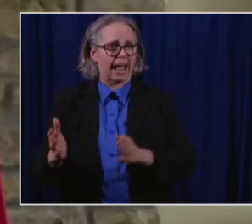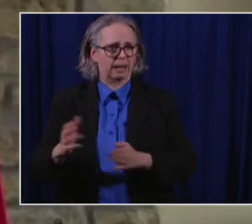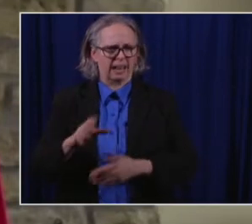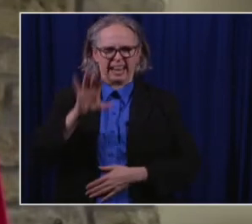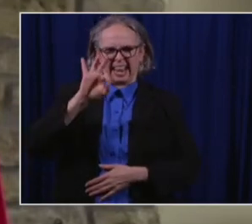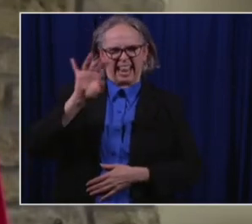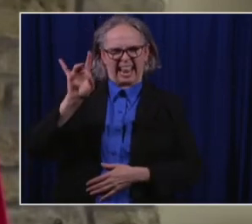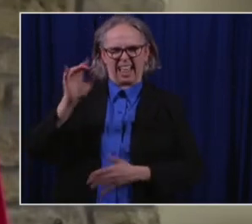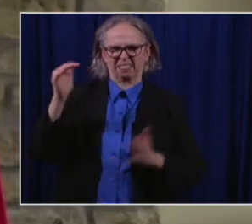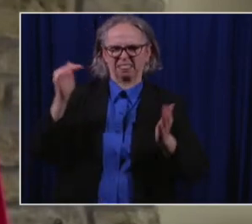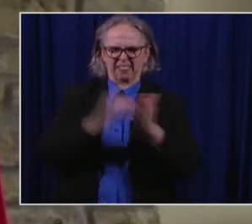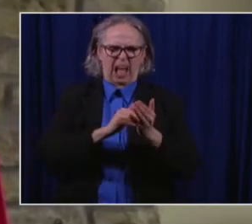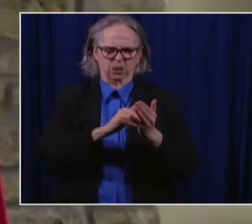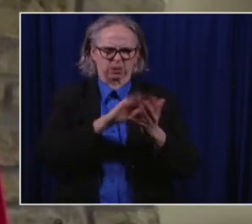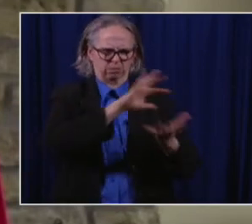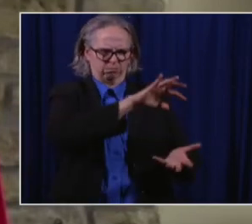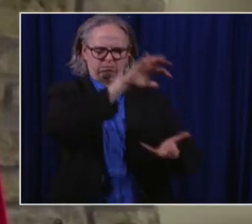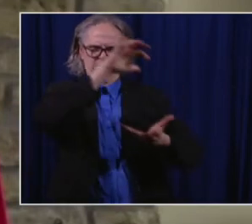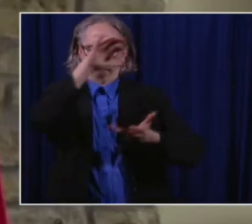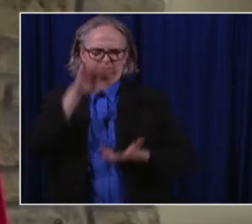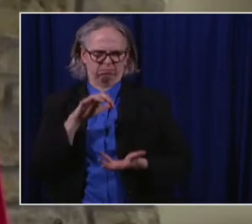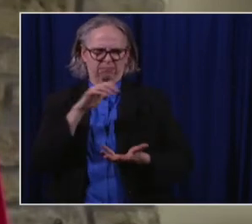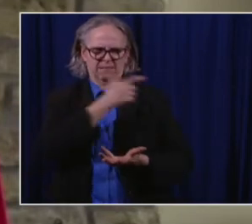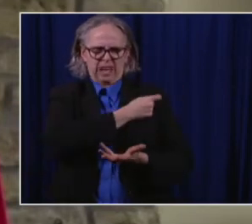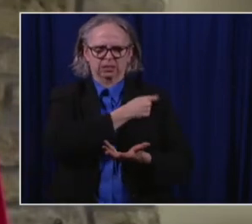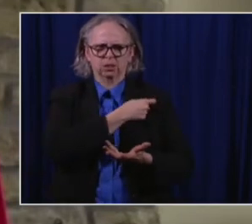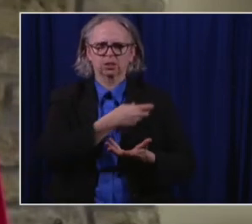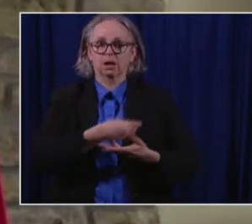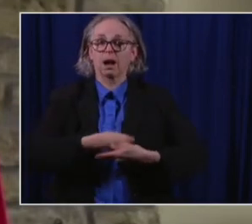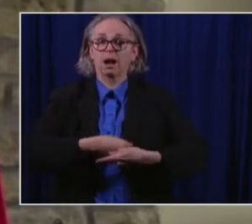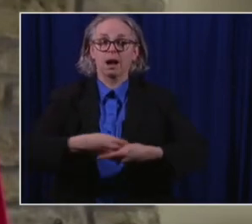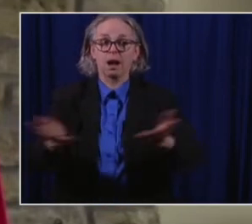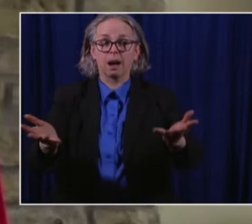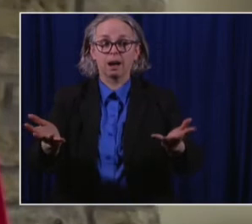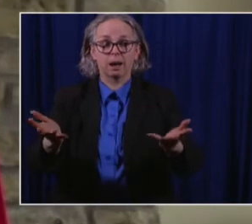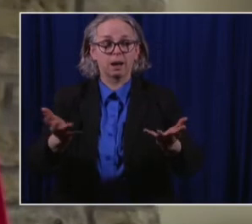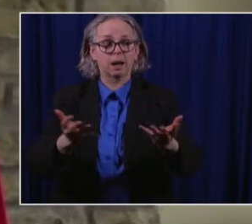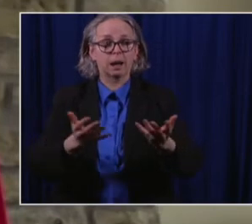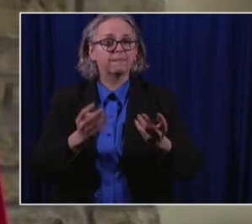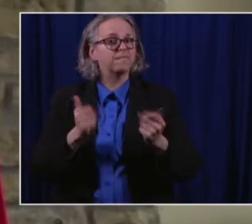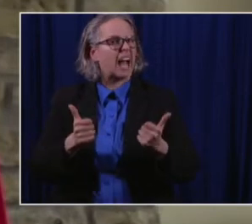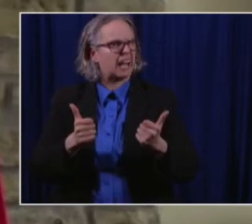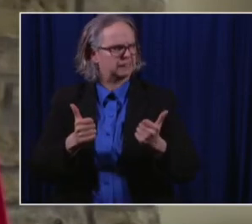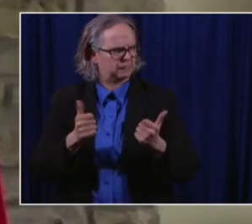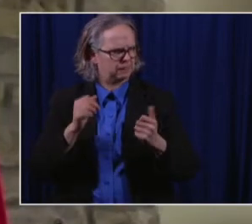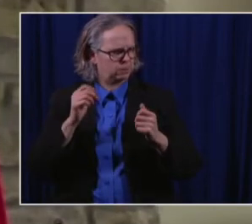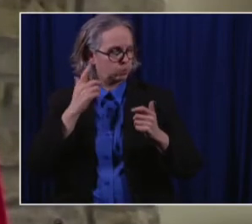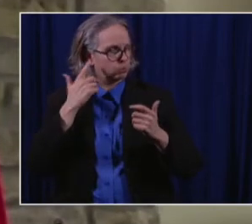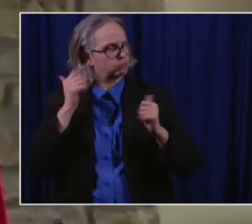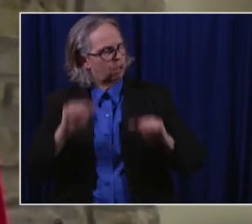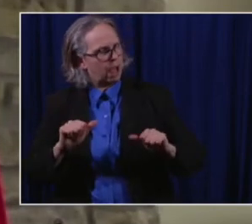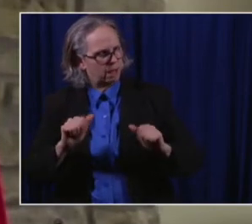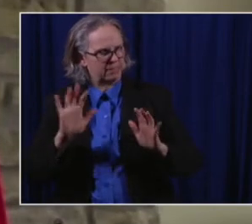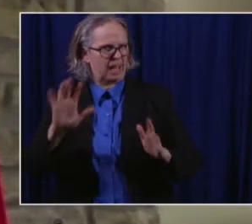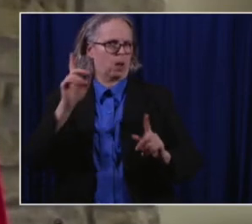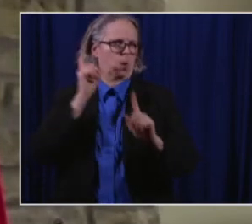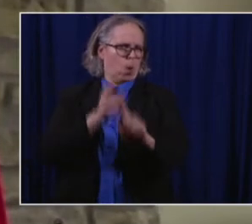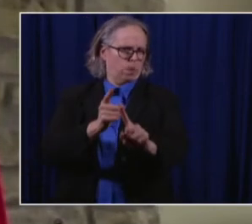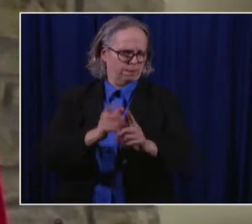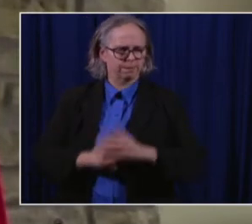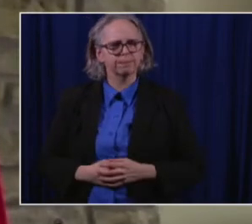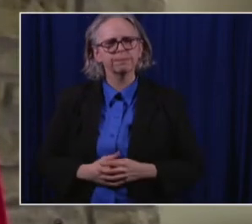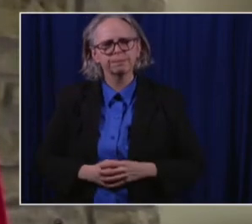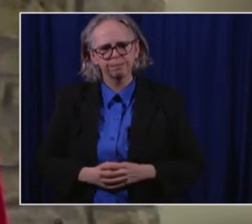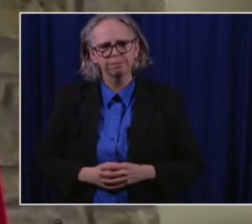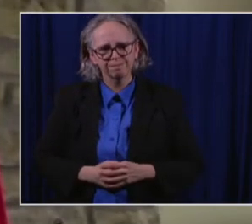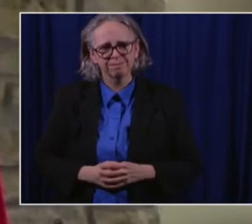plus would go out just as quickly and as safely as we can get them out. We'll get them out safely, and we'll get them out as quickly